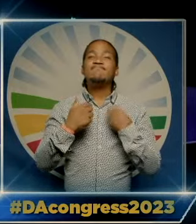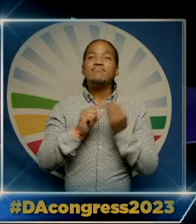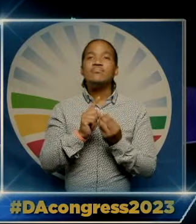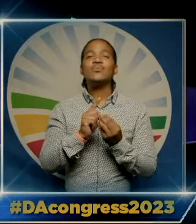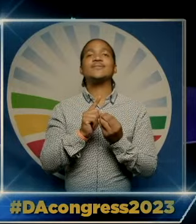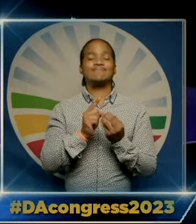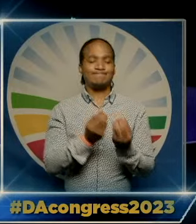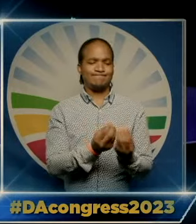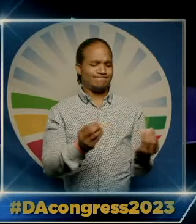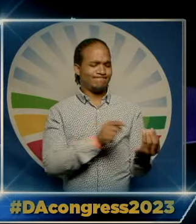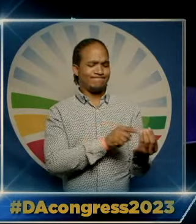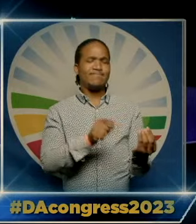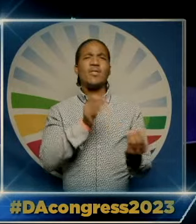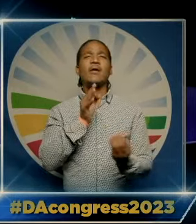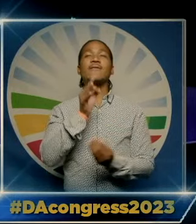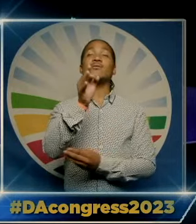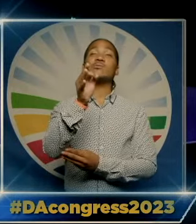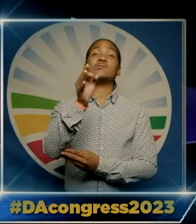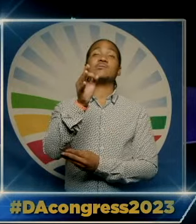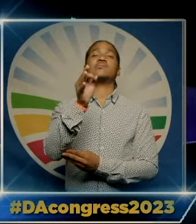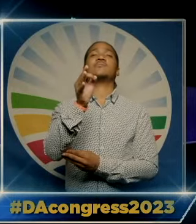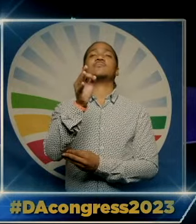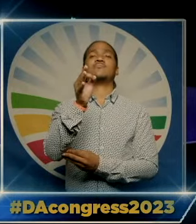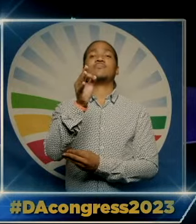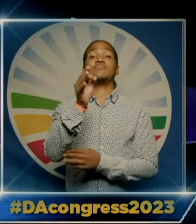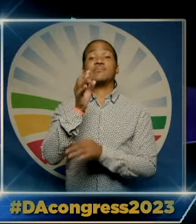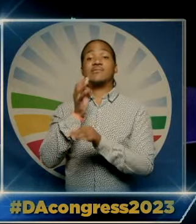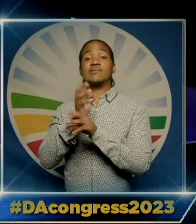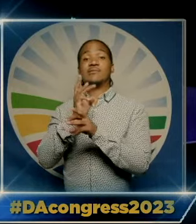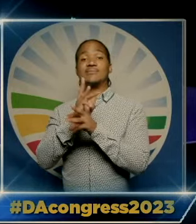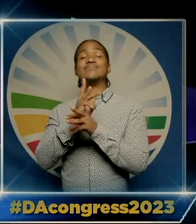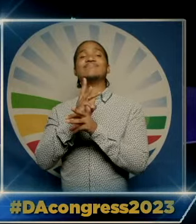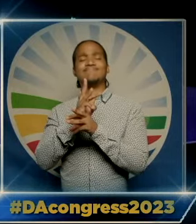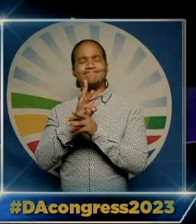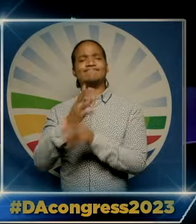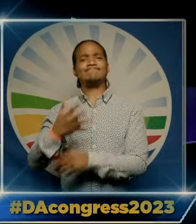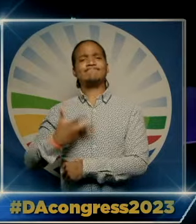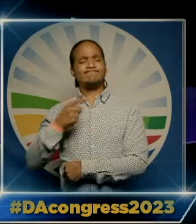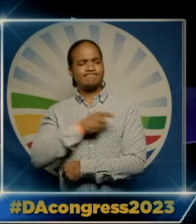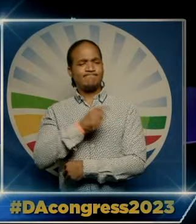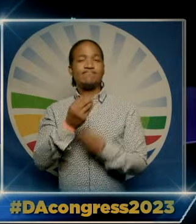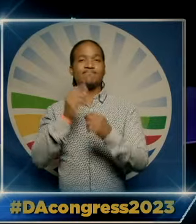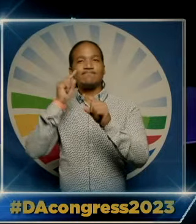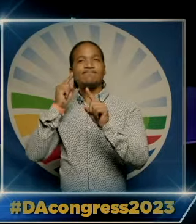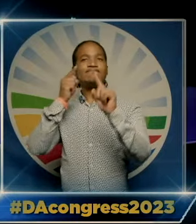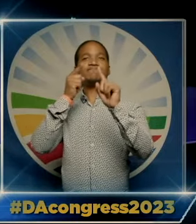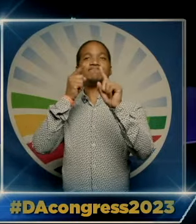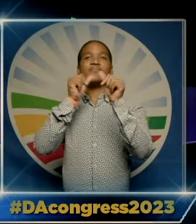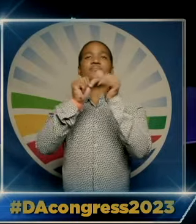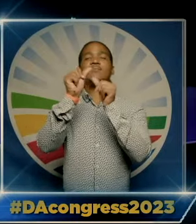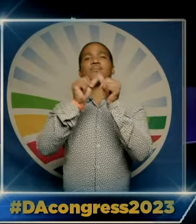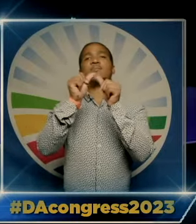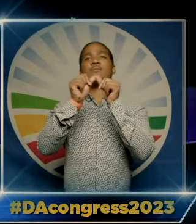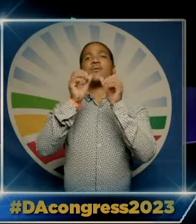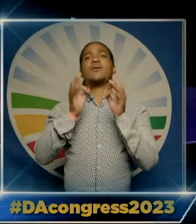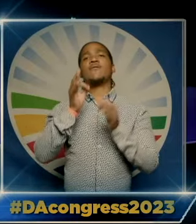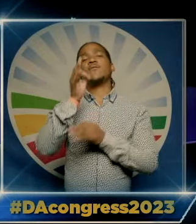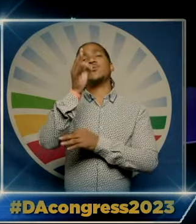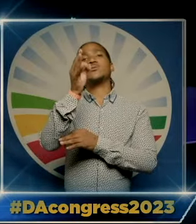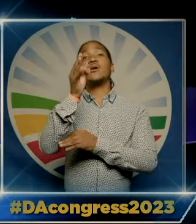future. Parents want a better future for their children. We want a better future